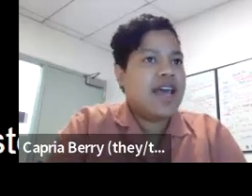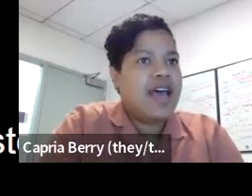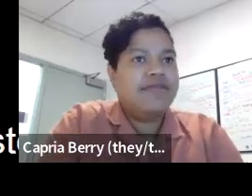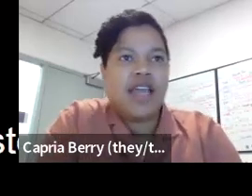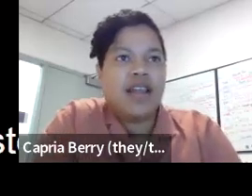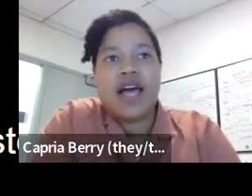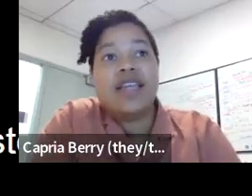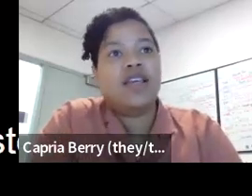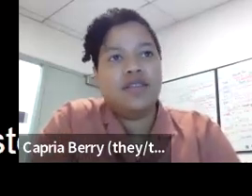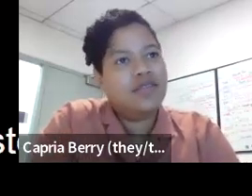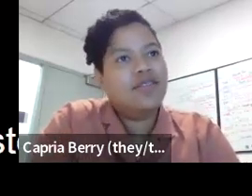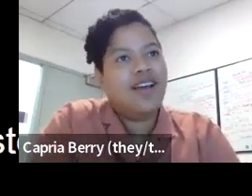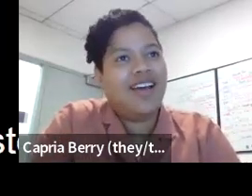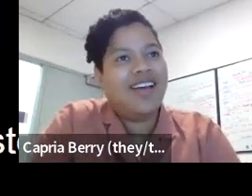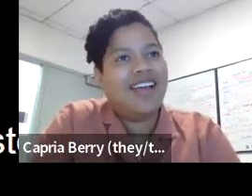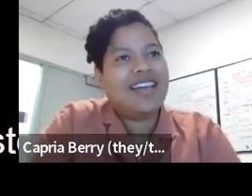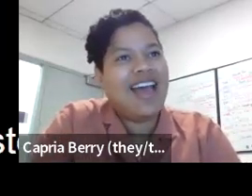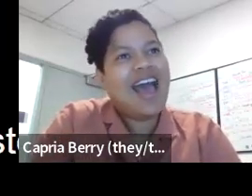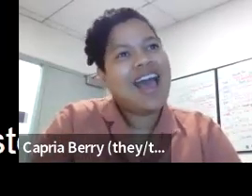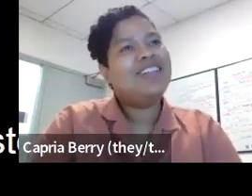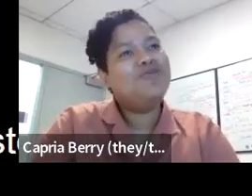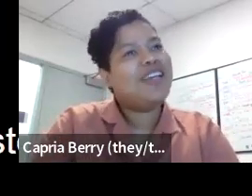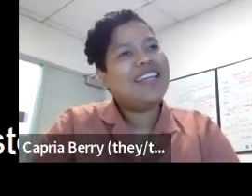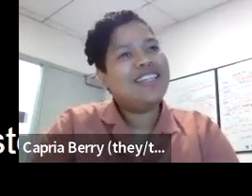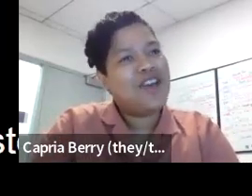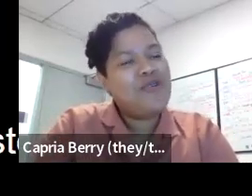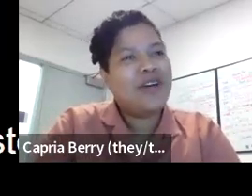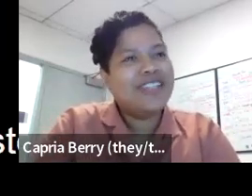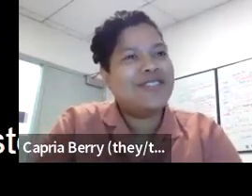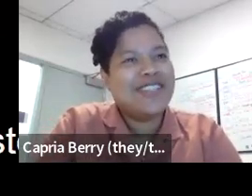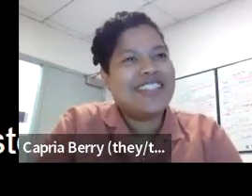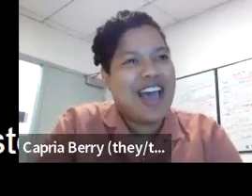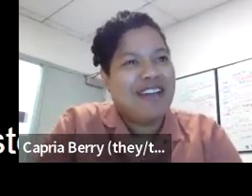dreaming this up can help change institutions.